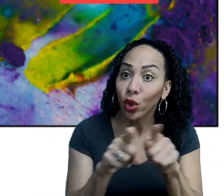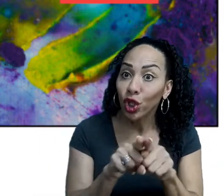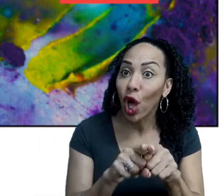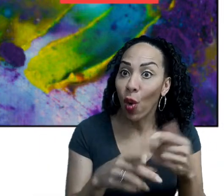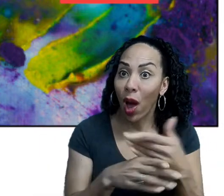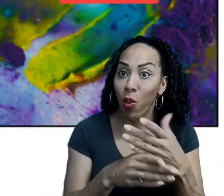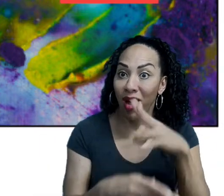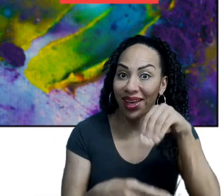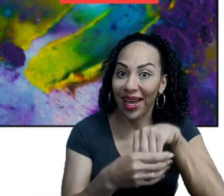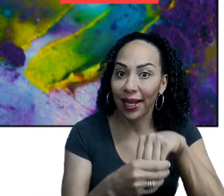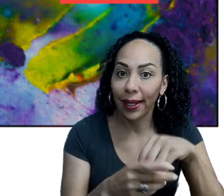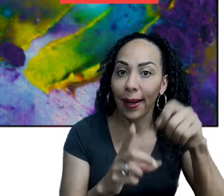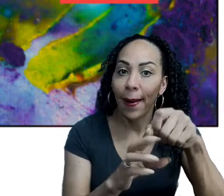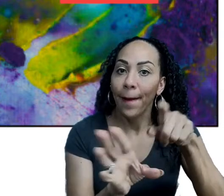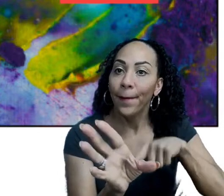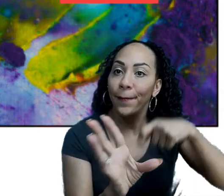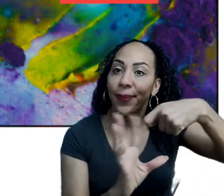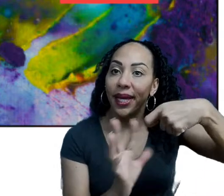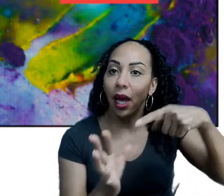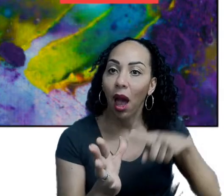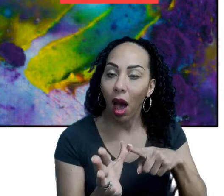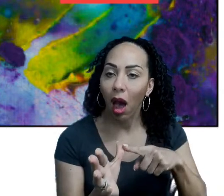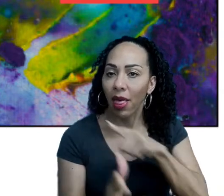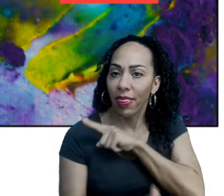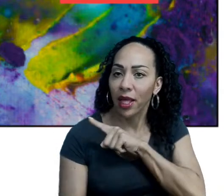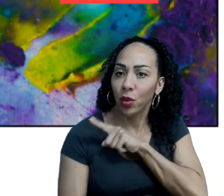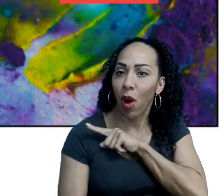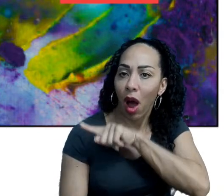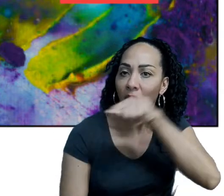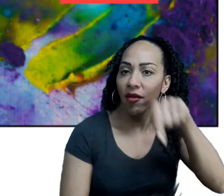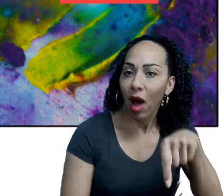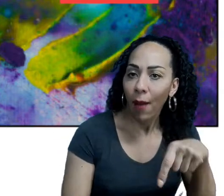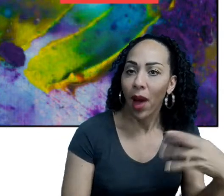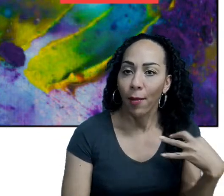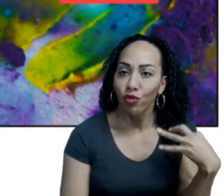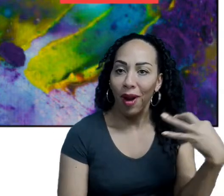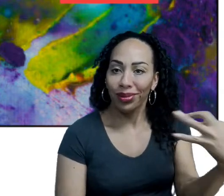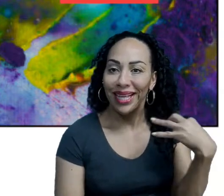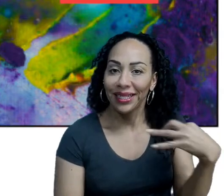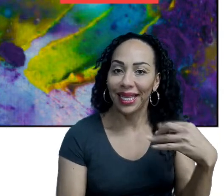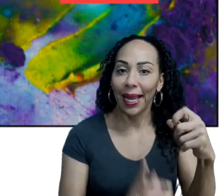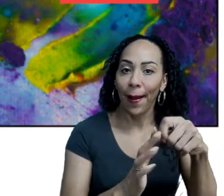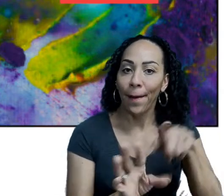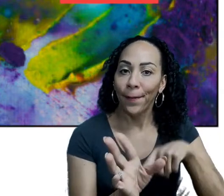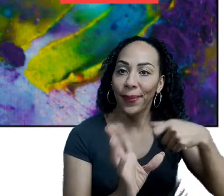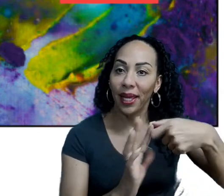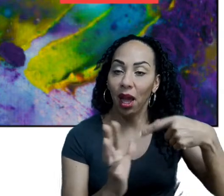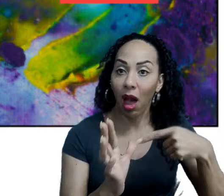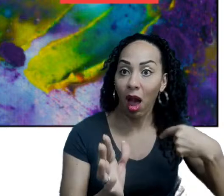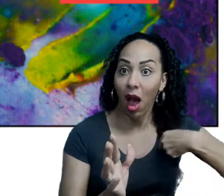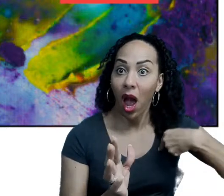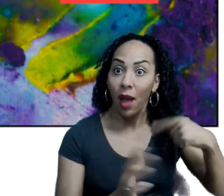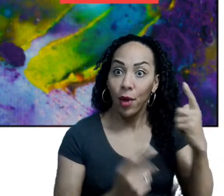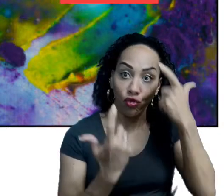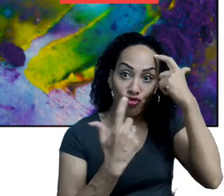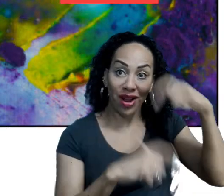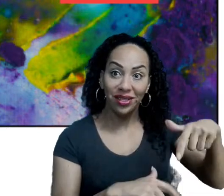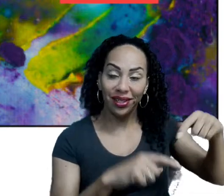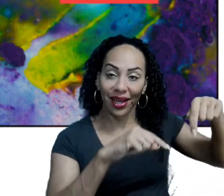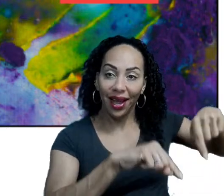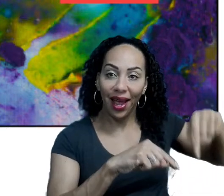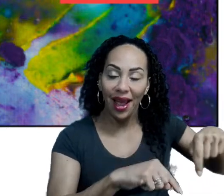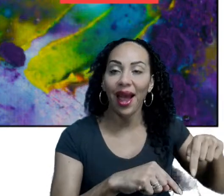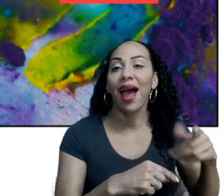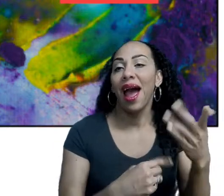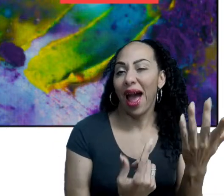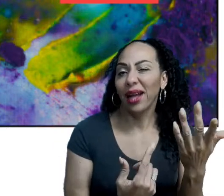why I'm here today to talk as a member of Pika. We're residents here. We've recently completed some work with Pervasive Media Studio that I'll talk a little